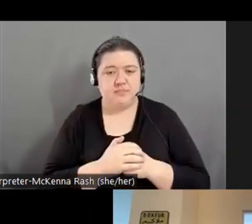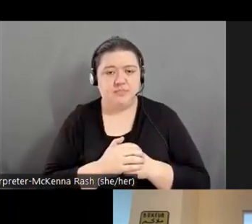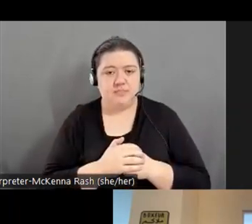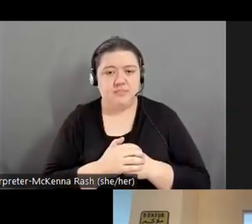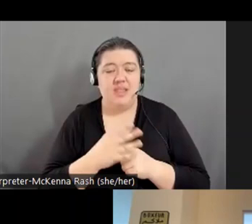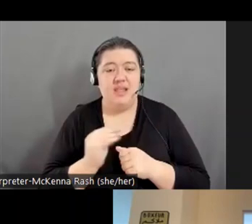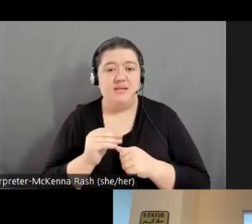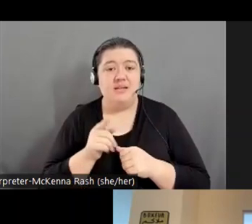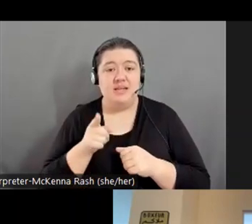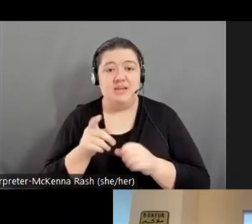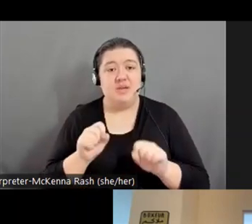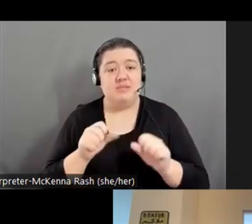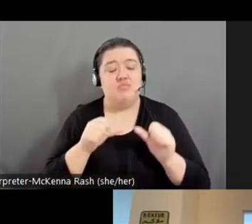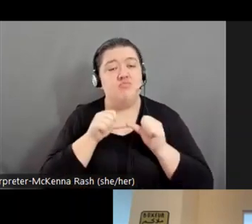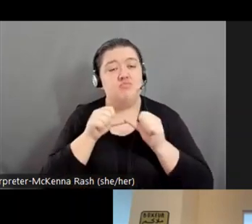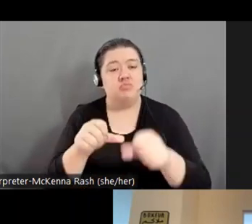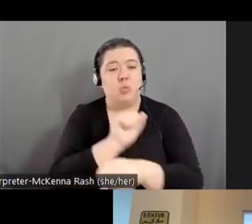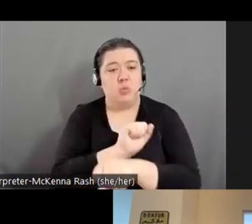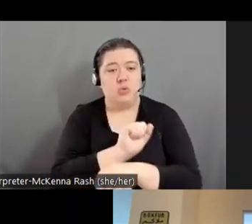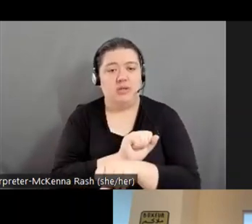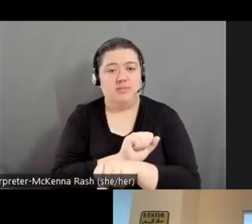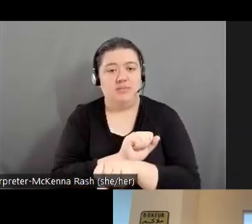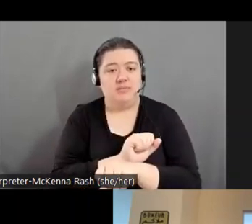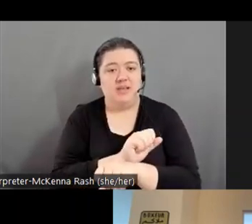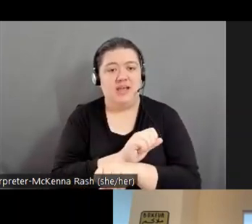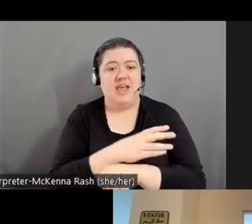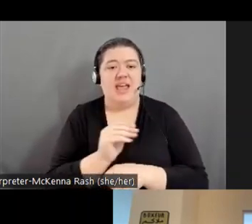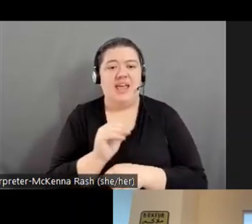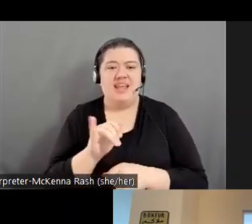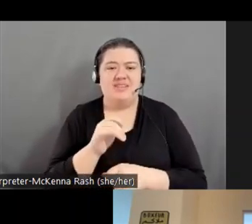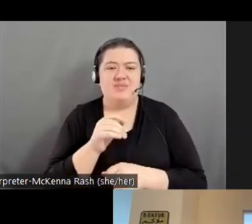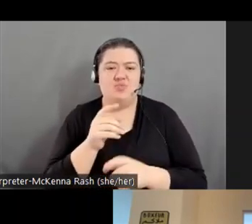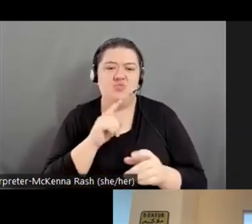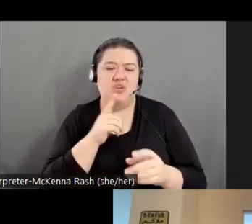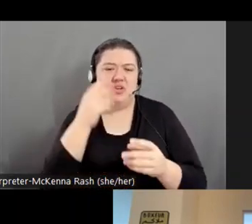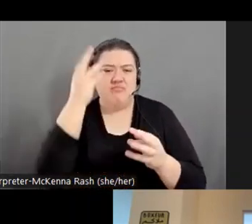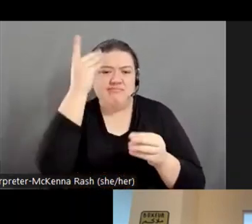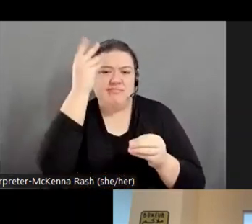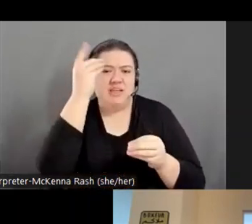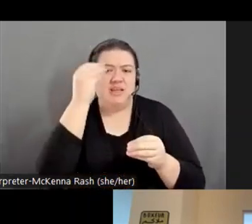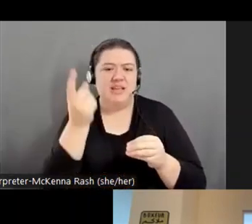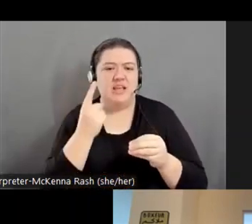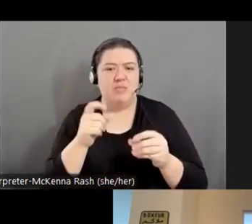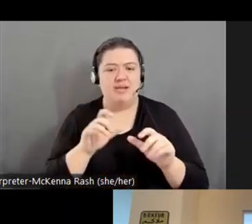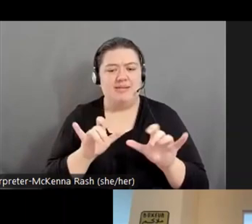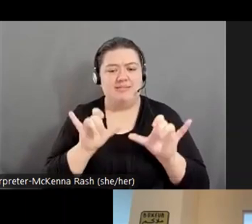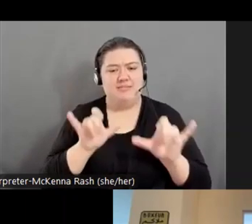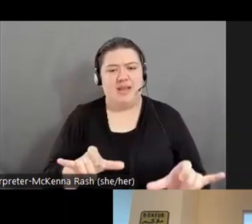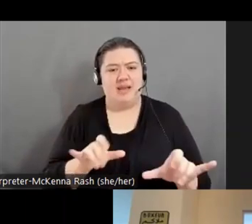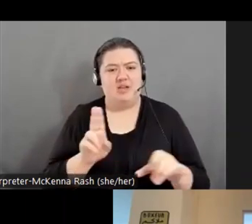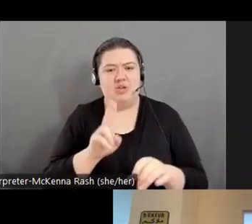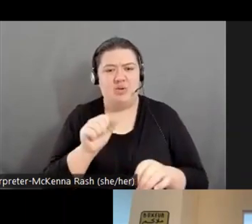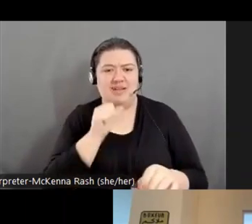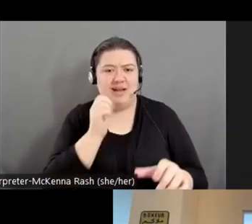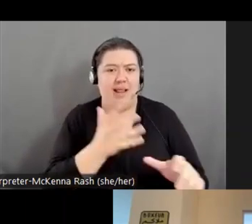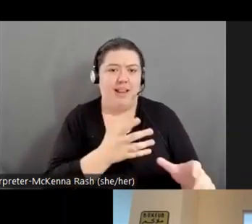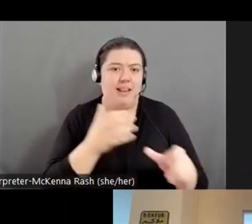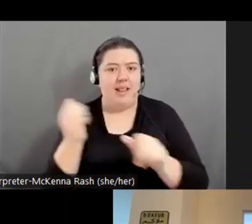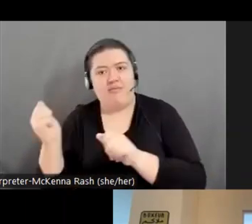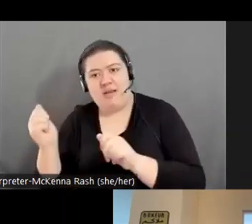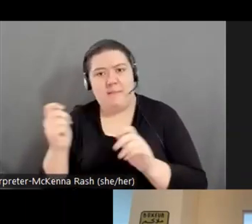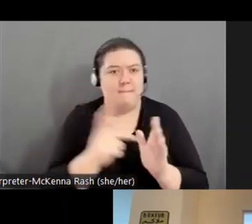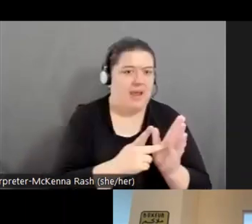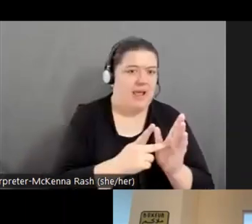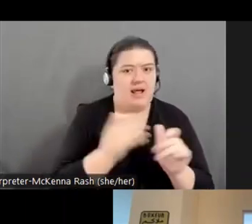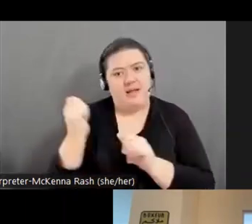And they would be able to continue working. And this is really, you're thinking in the context of somebody who's remaining in the U.S. They're not leaving, coming back on tours.